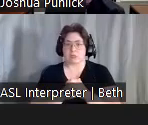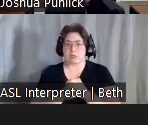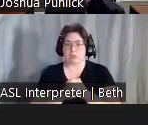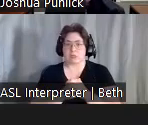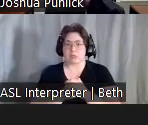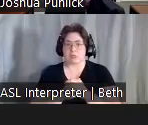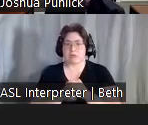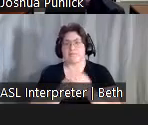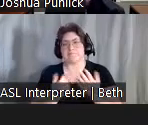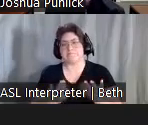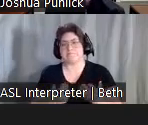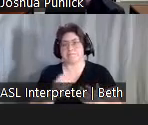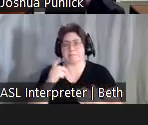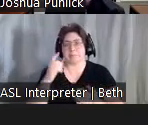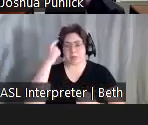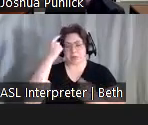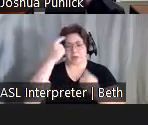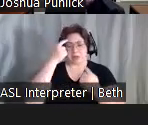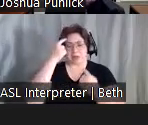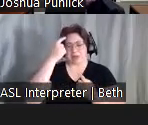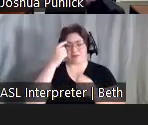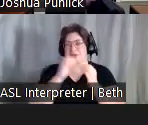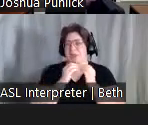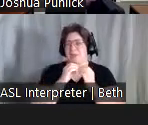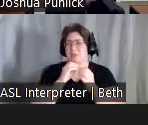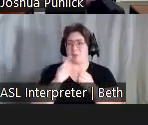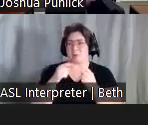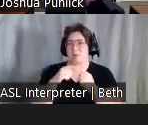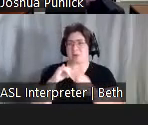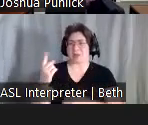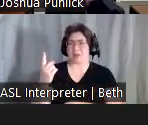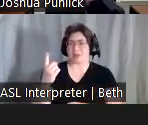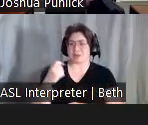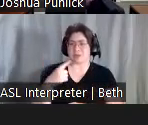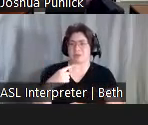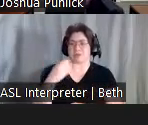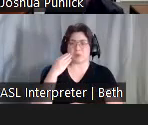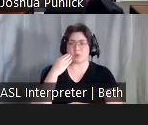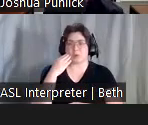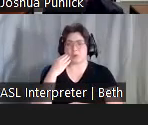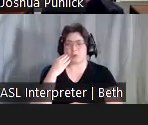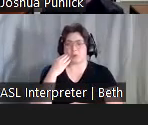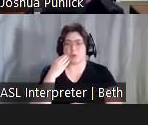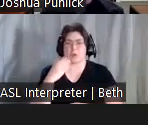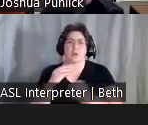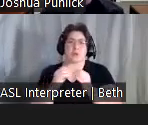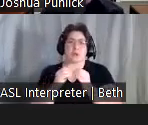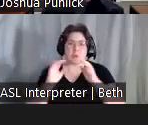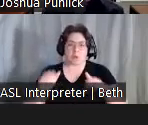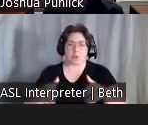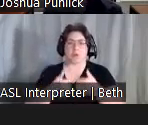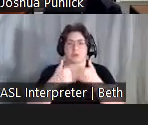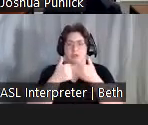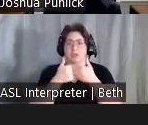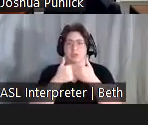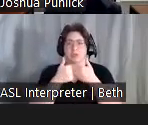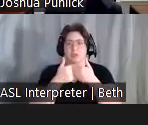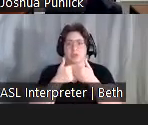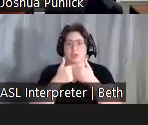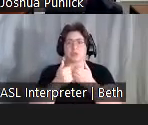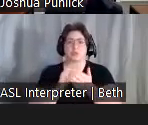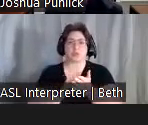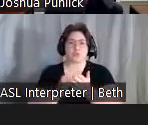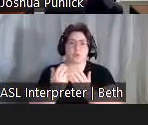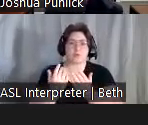I would have to think more about that question. I know that, most of our challenges with prescribed